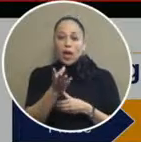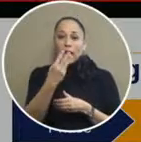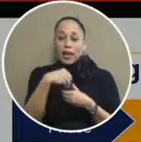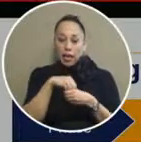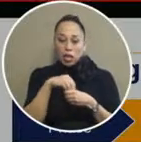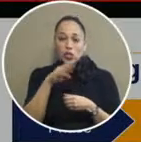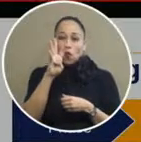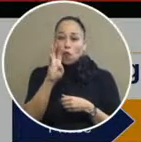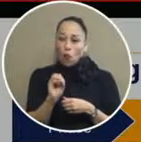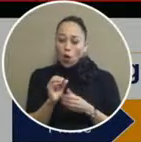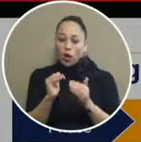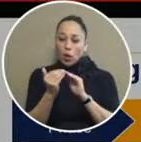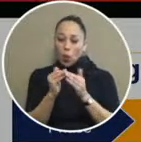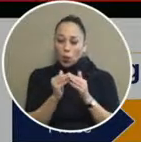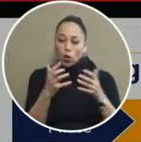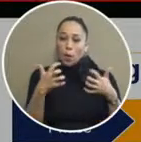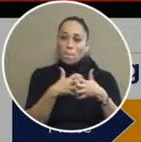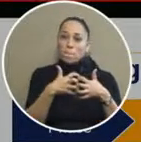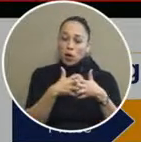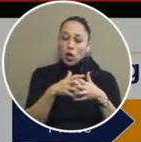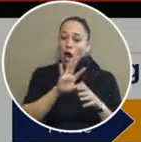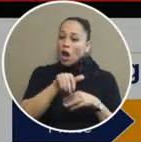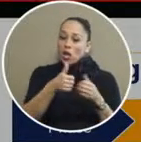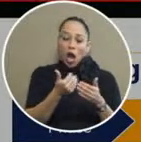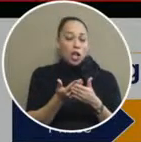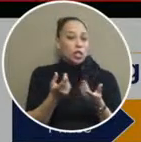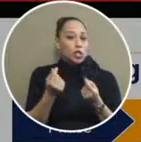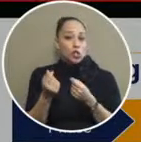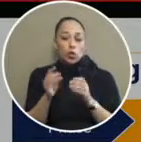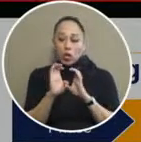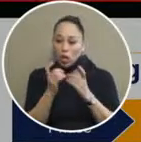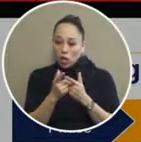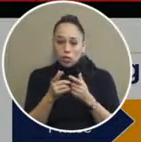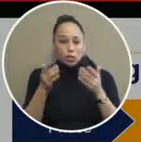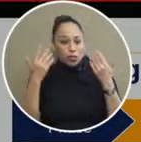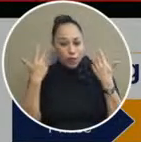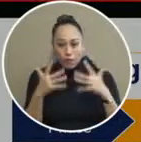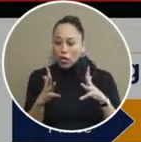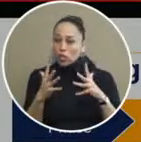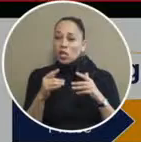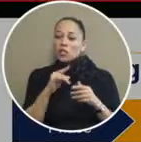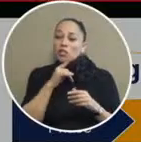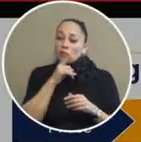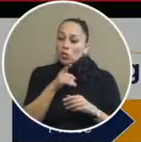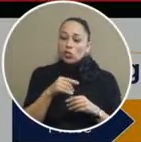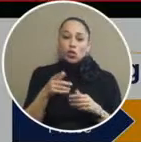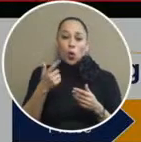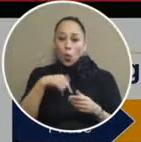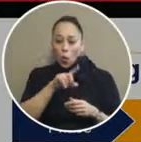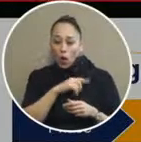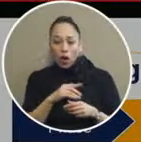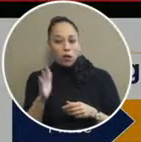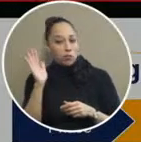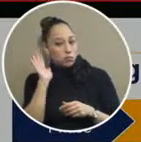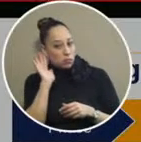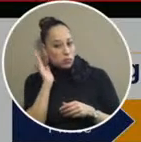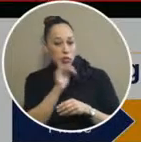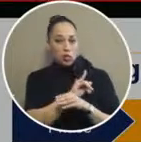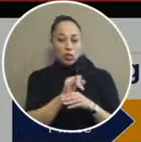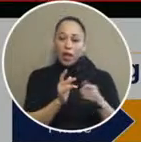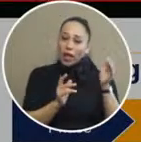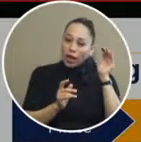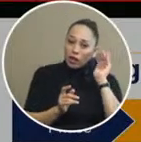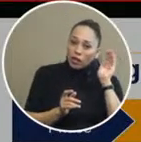over 40 community partners. And all of this is done, Council, to make sure that we're listening to our industry, listening to